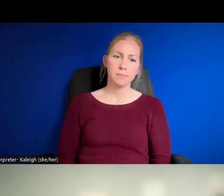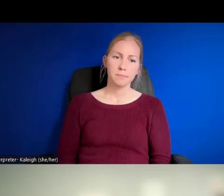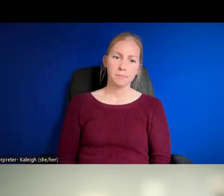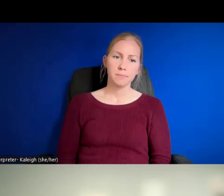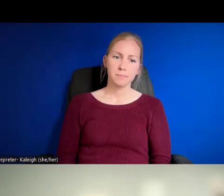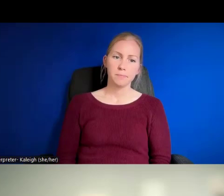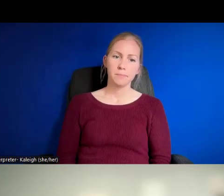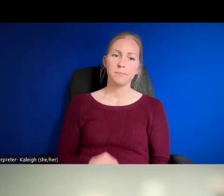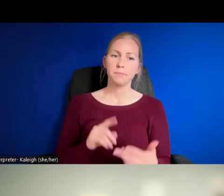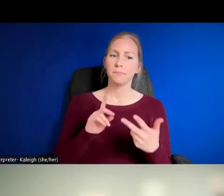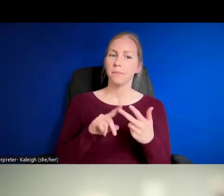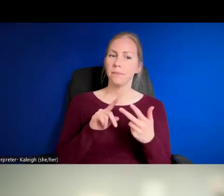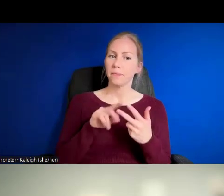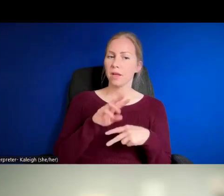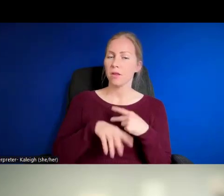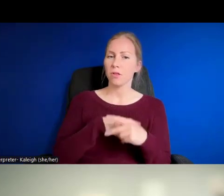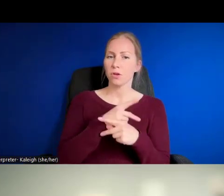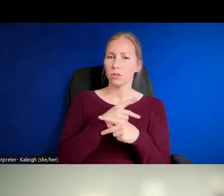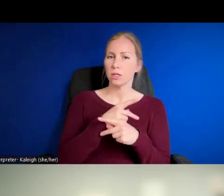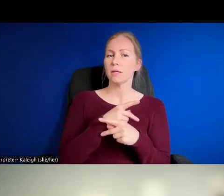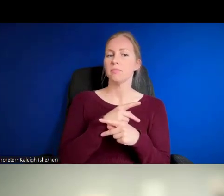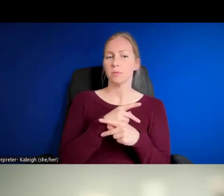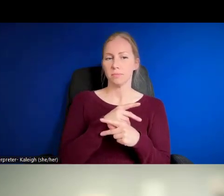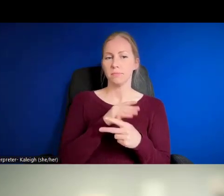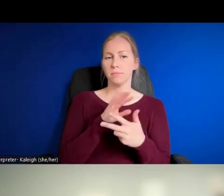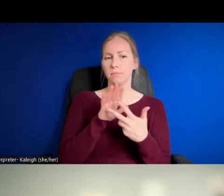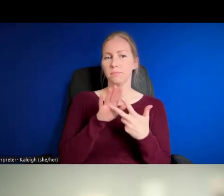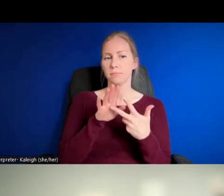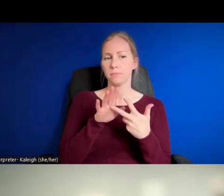The third type of